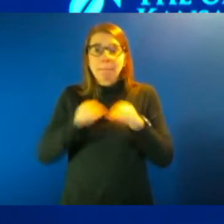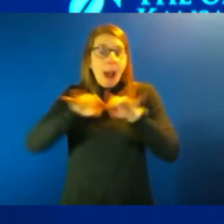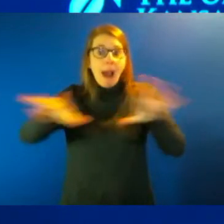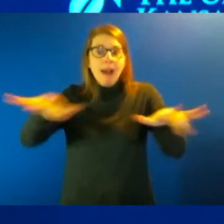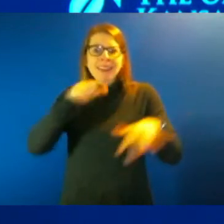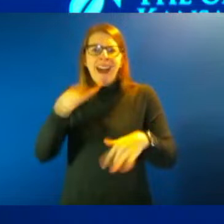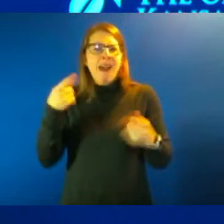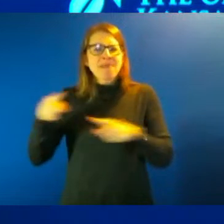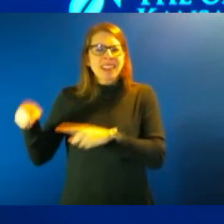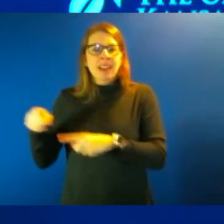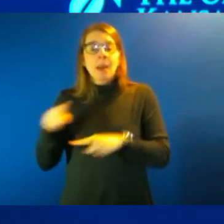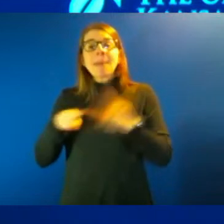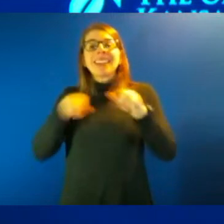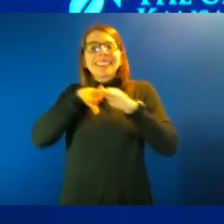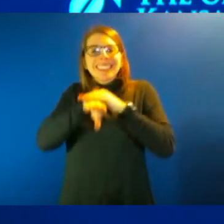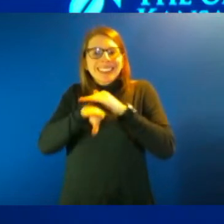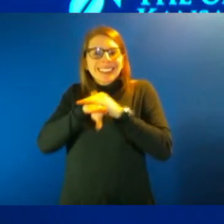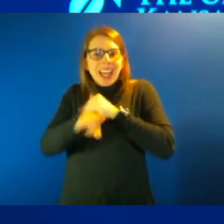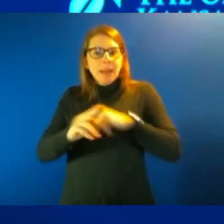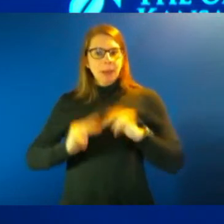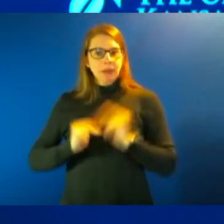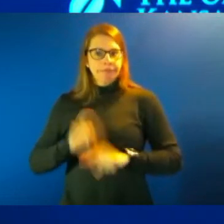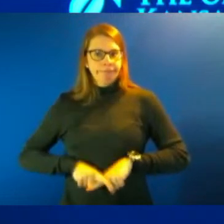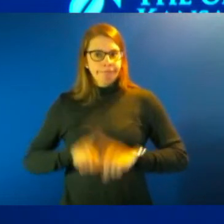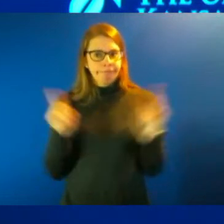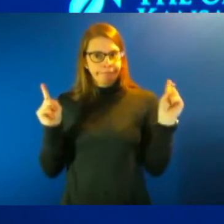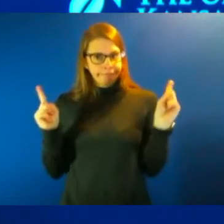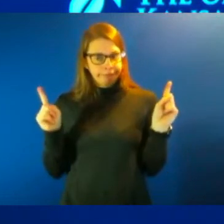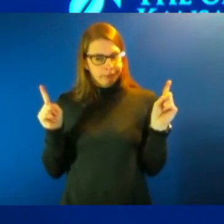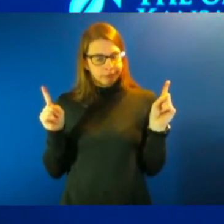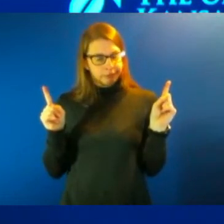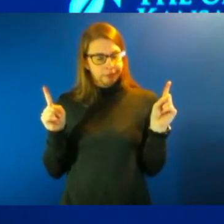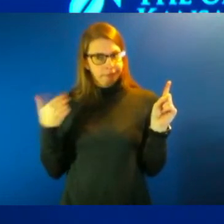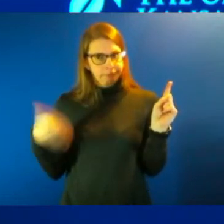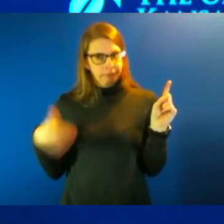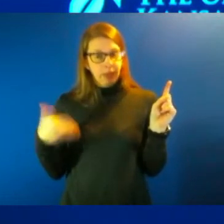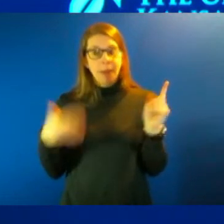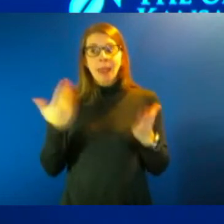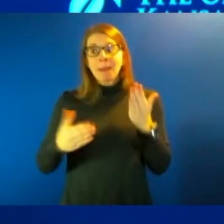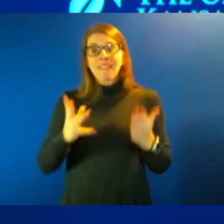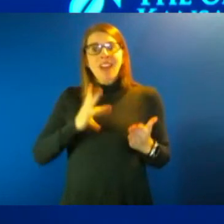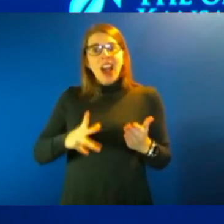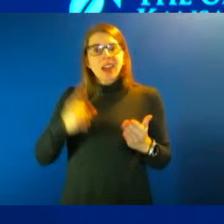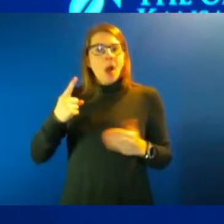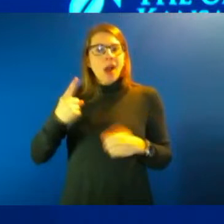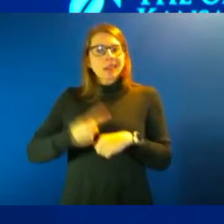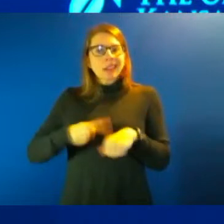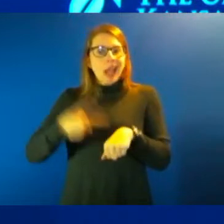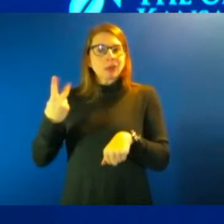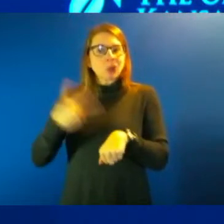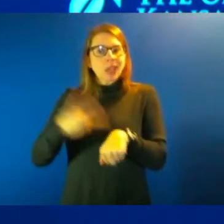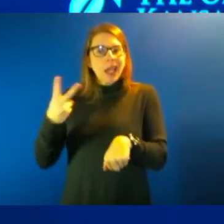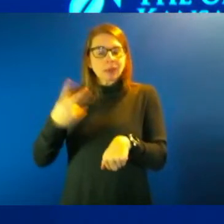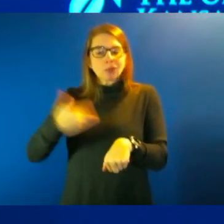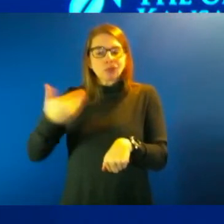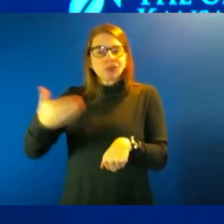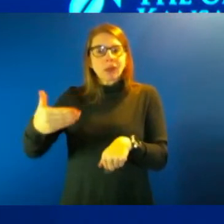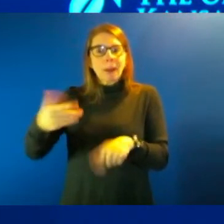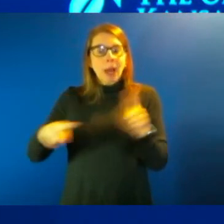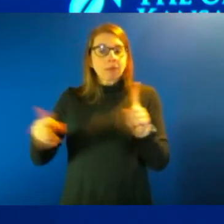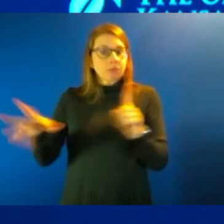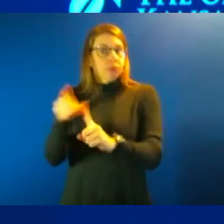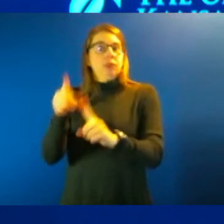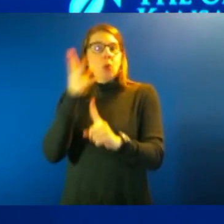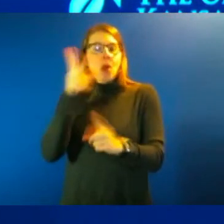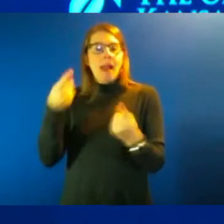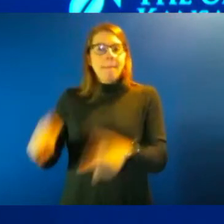inside, it's a different story. And yeah, you may be fine a couple of times until you're not. I'm 61 and a half years old, so I have a history of prostate